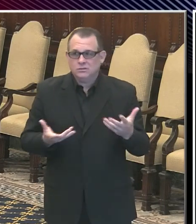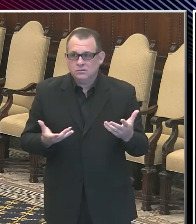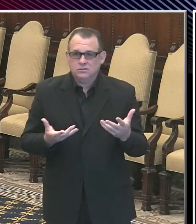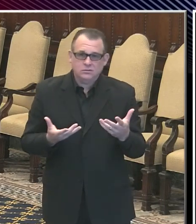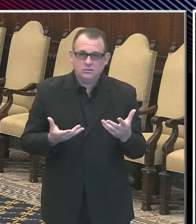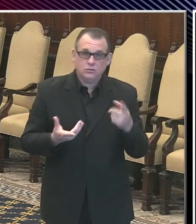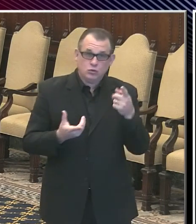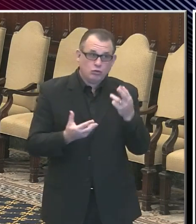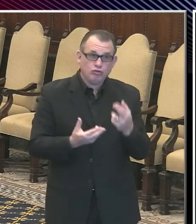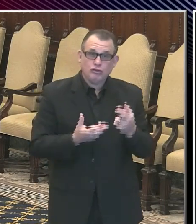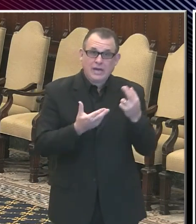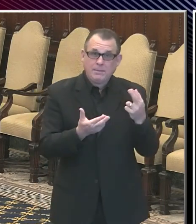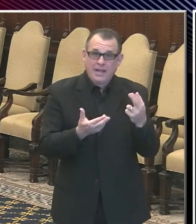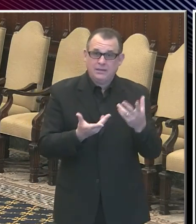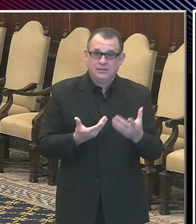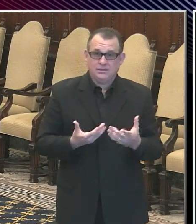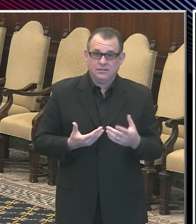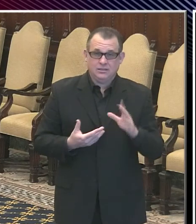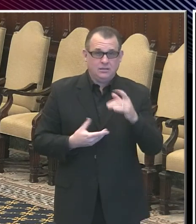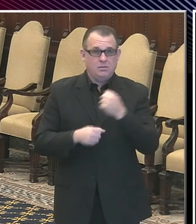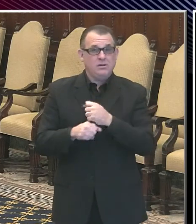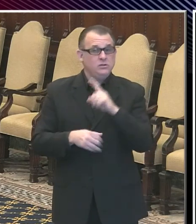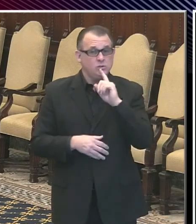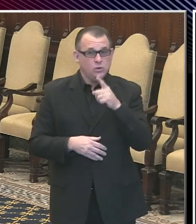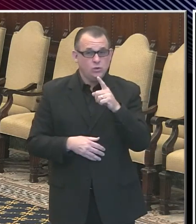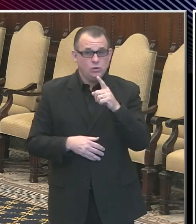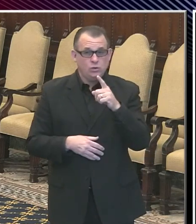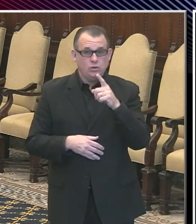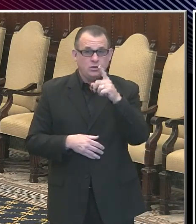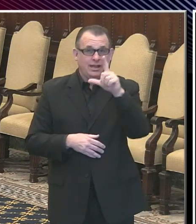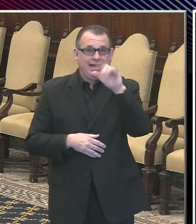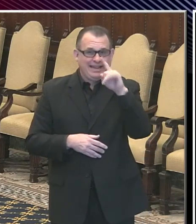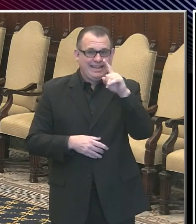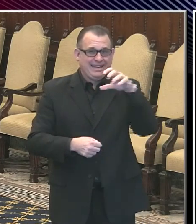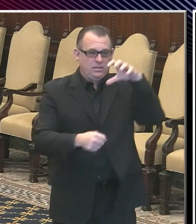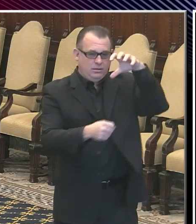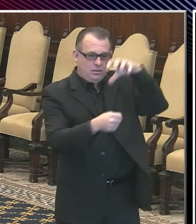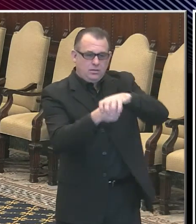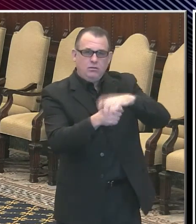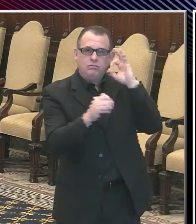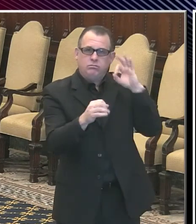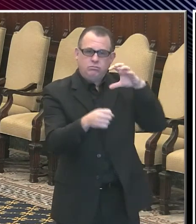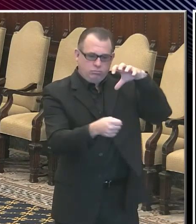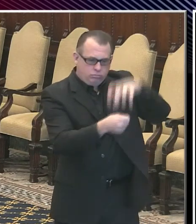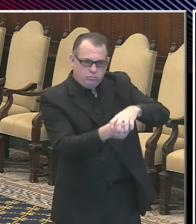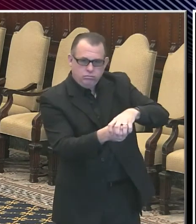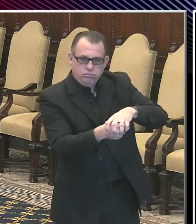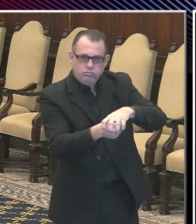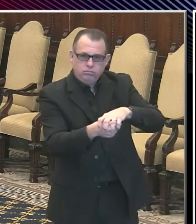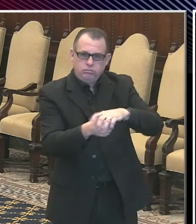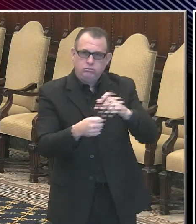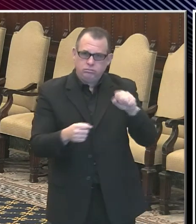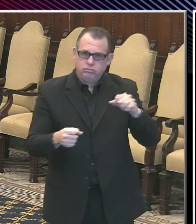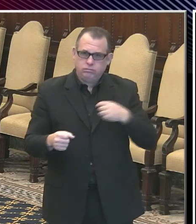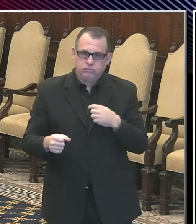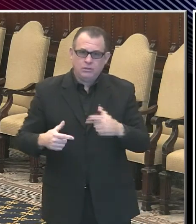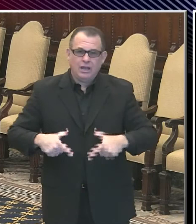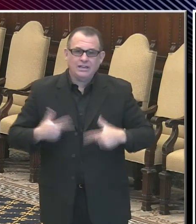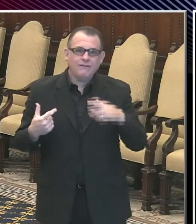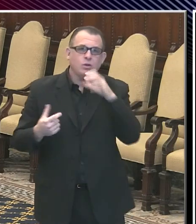recommend homeowners to make sure that there are lids on top of the trash? Where possible. Look, I live in Old City,